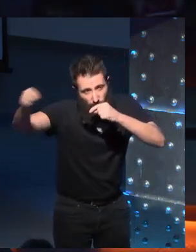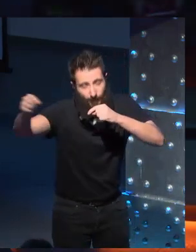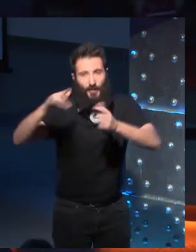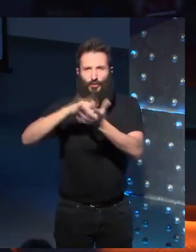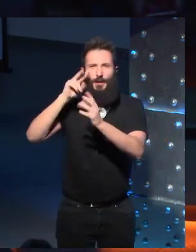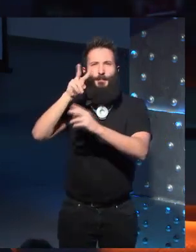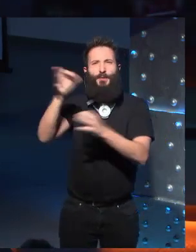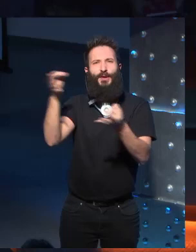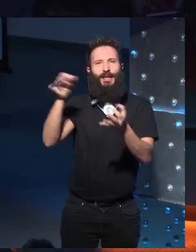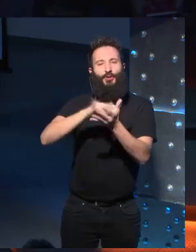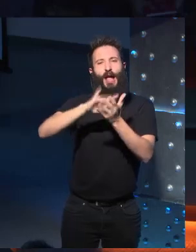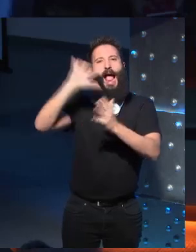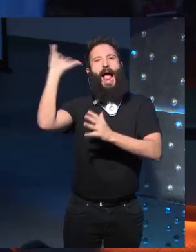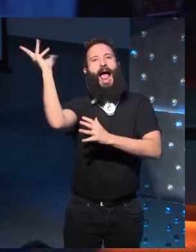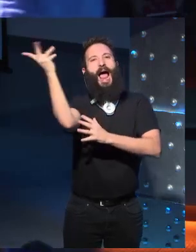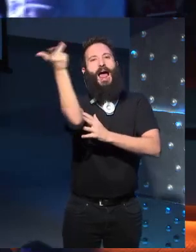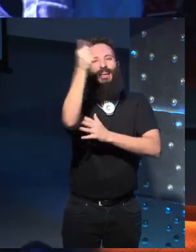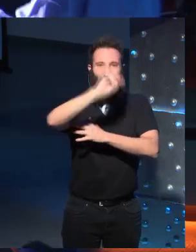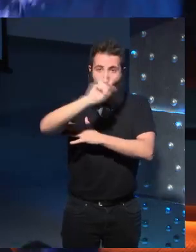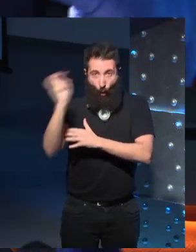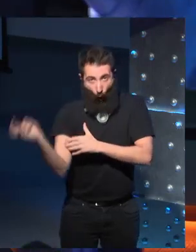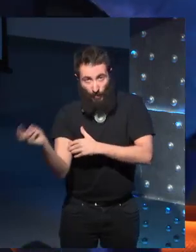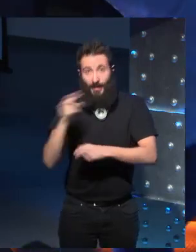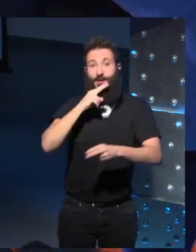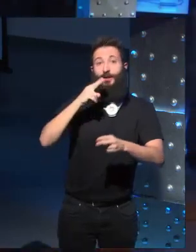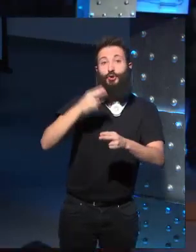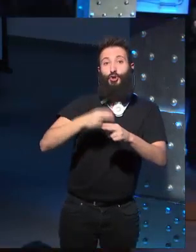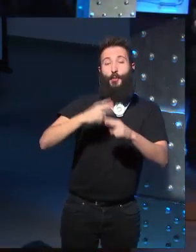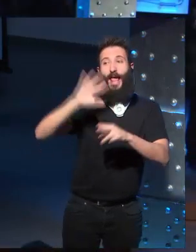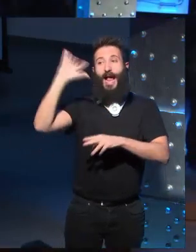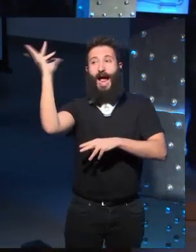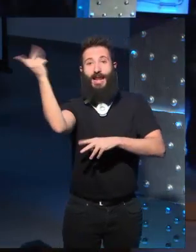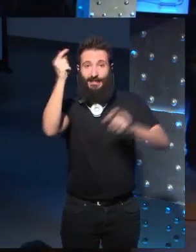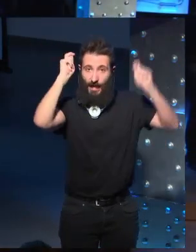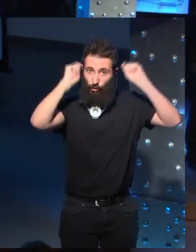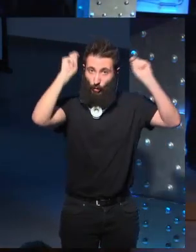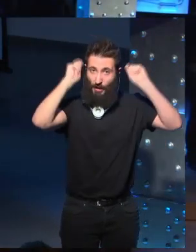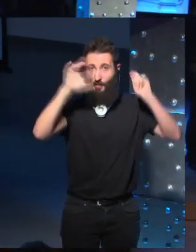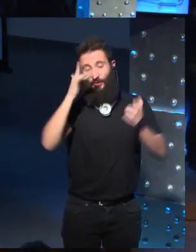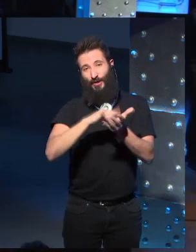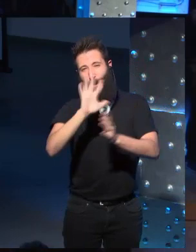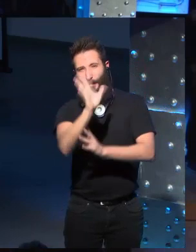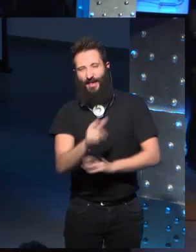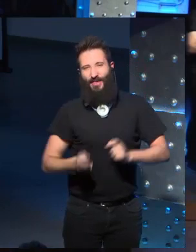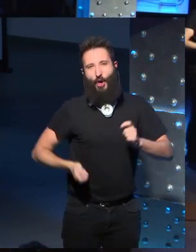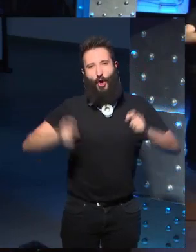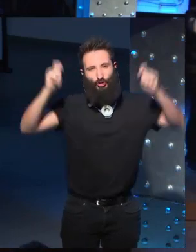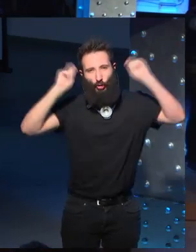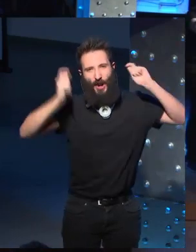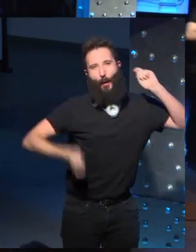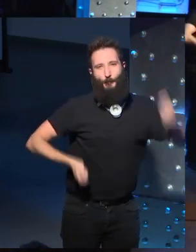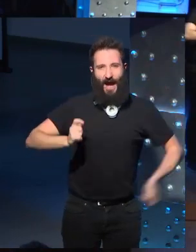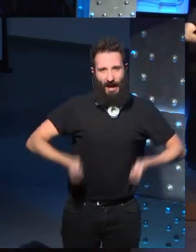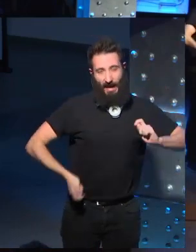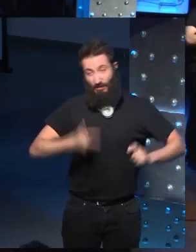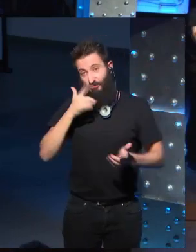Another galaxy. This one is called the Sombrero Galaxy because it looks like a Mexican hat. So it's the sombrero. It's not a joke.